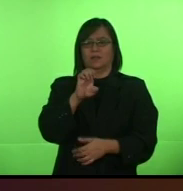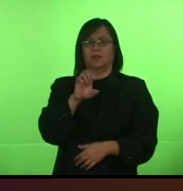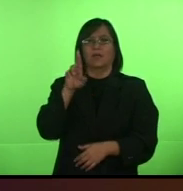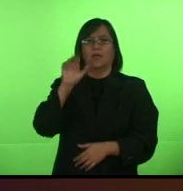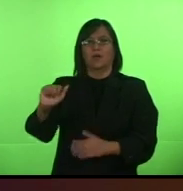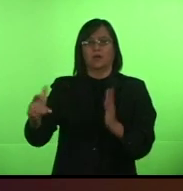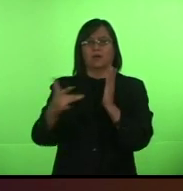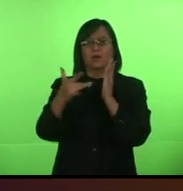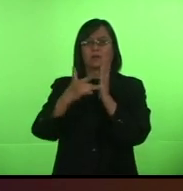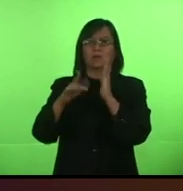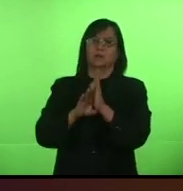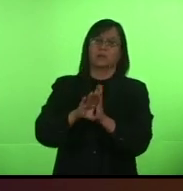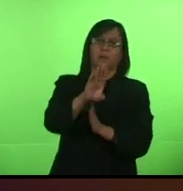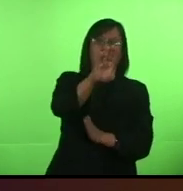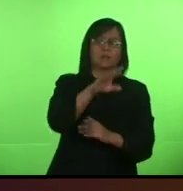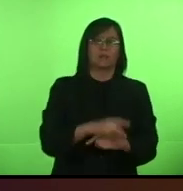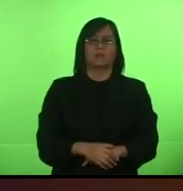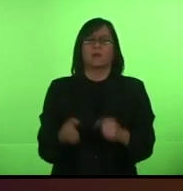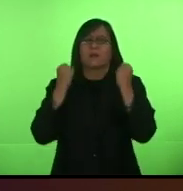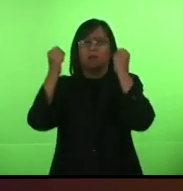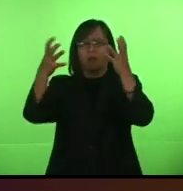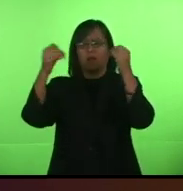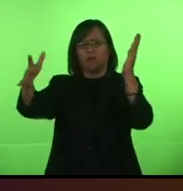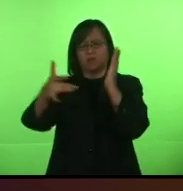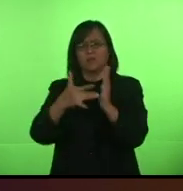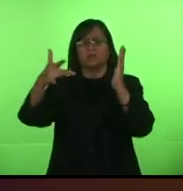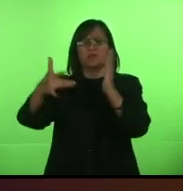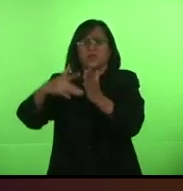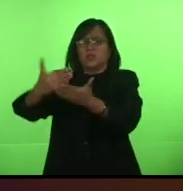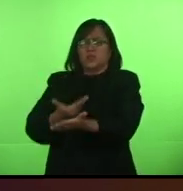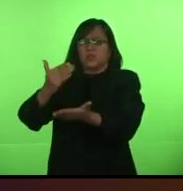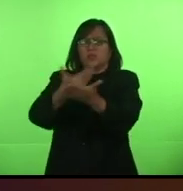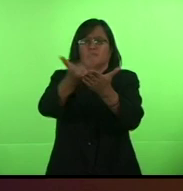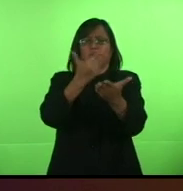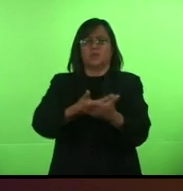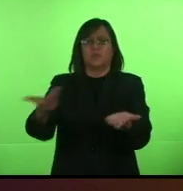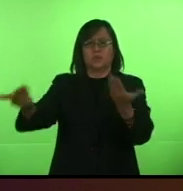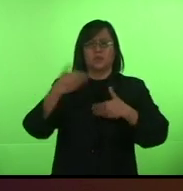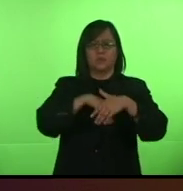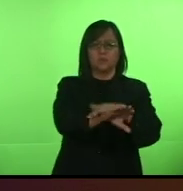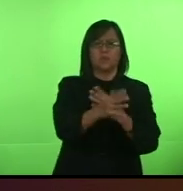lots of new technologies coming in. For example, what are the new technologies?